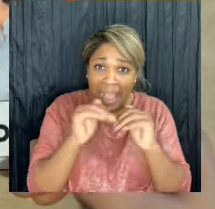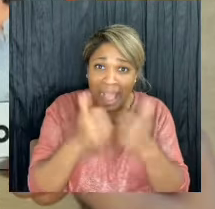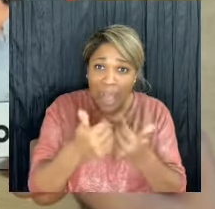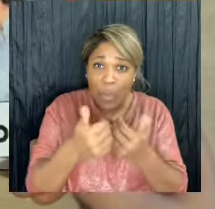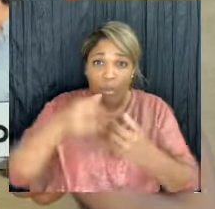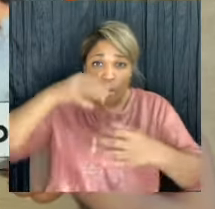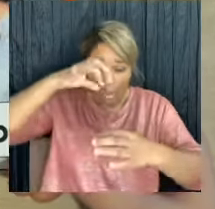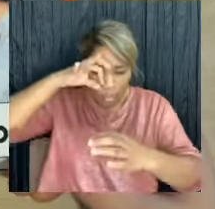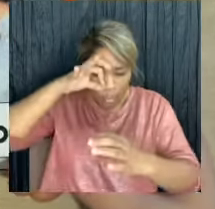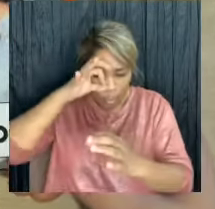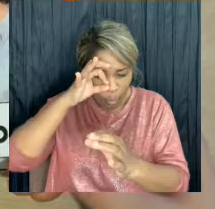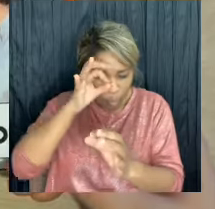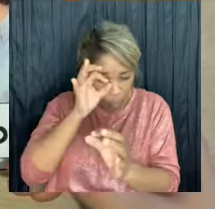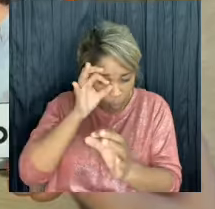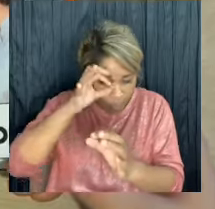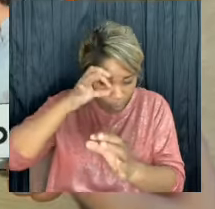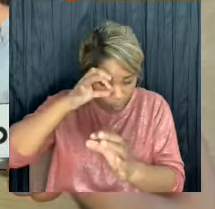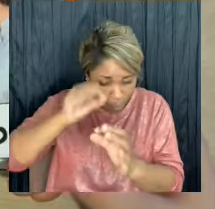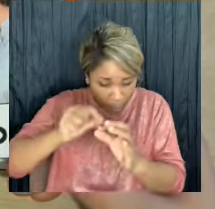microscope.